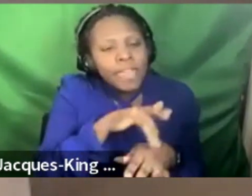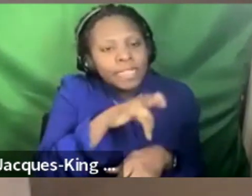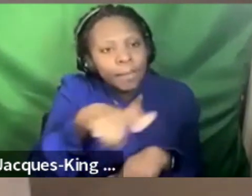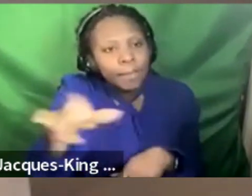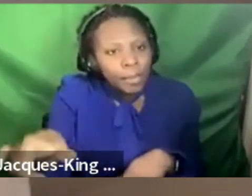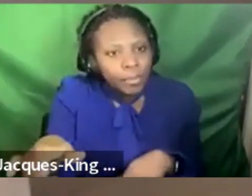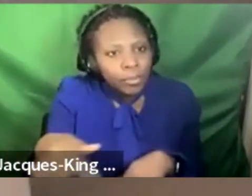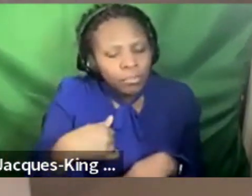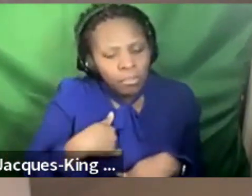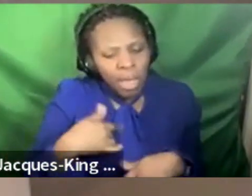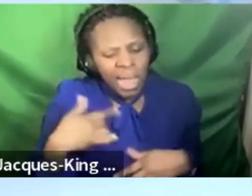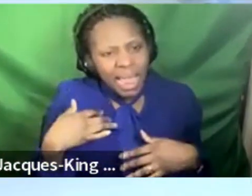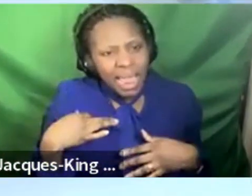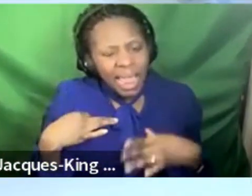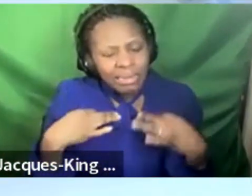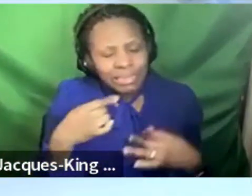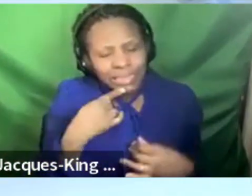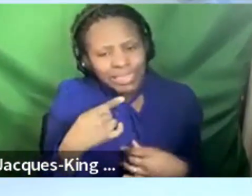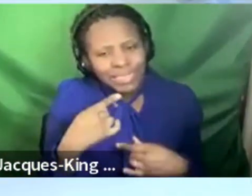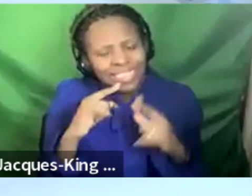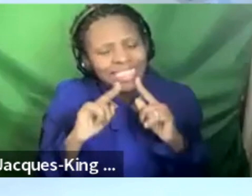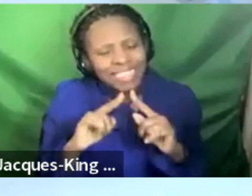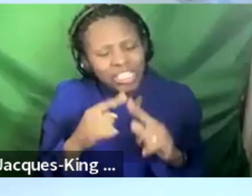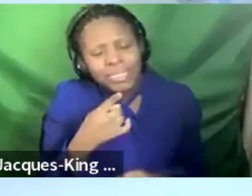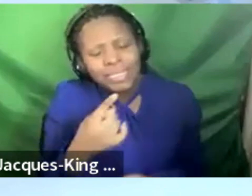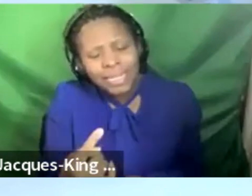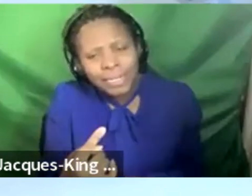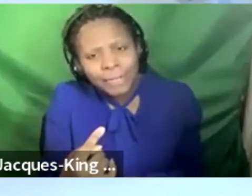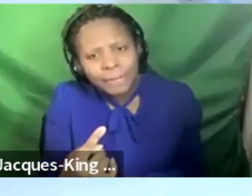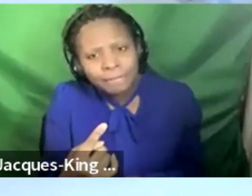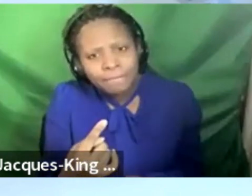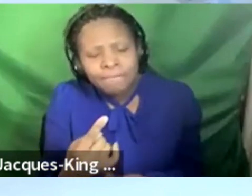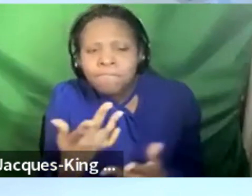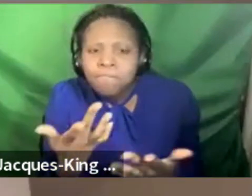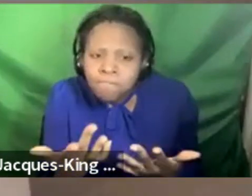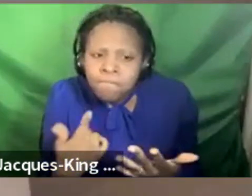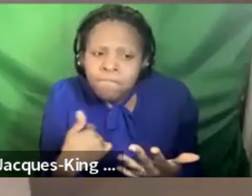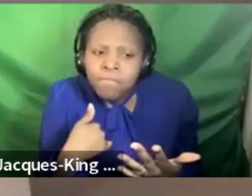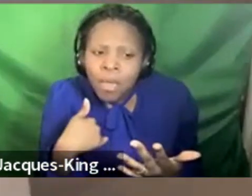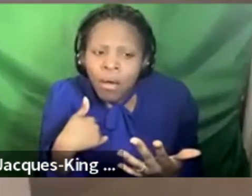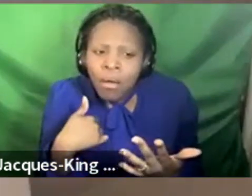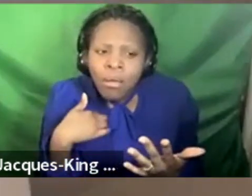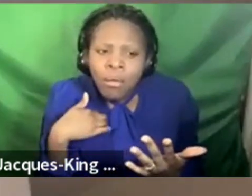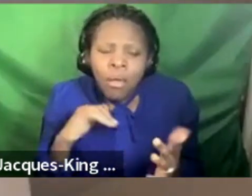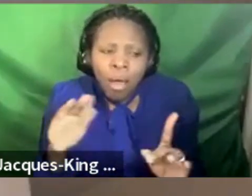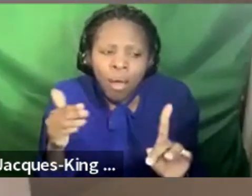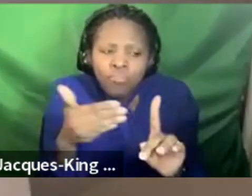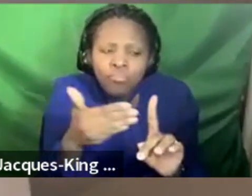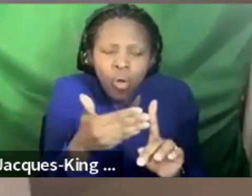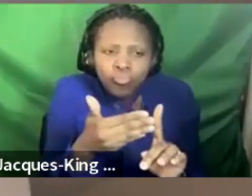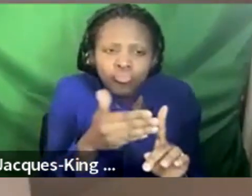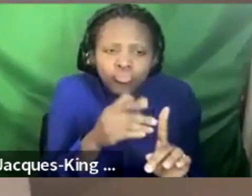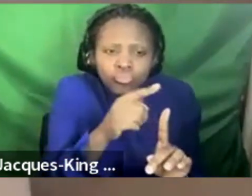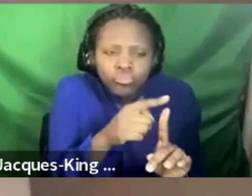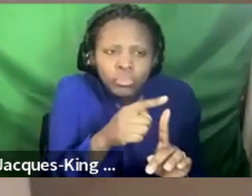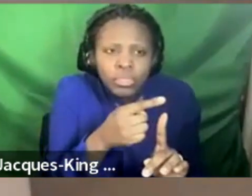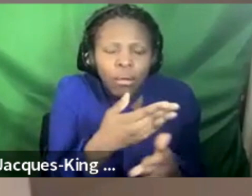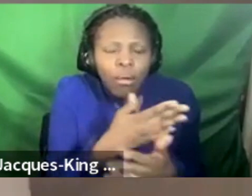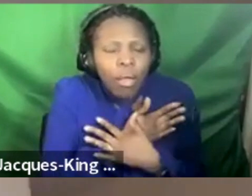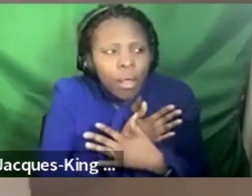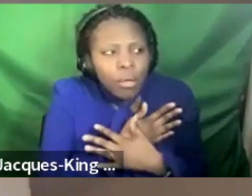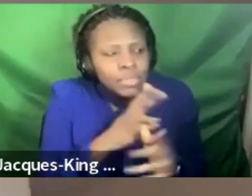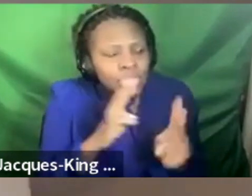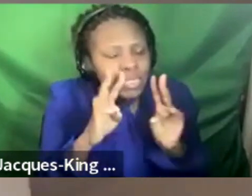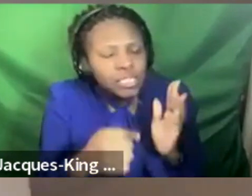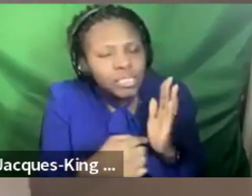Globe Theatre people. Yeah. And I thought my acting teacher, so I approached him after playing this female